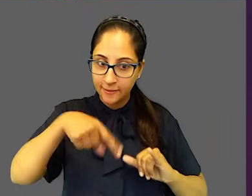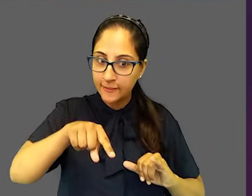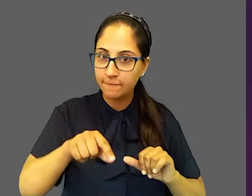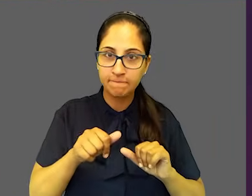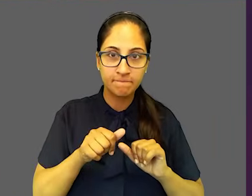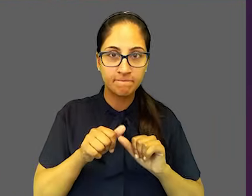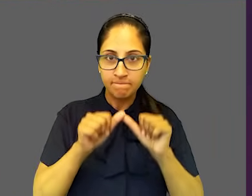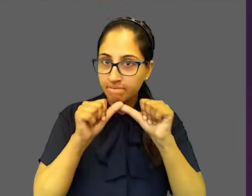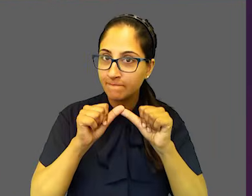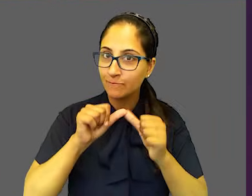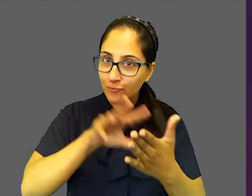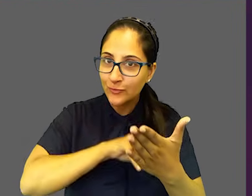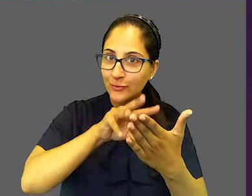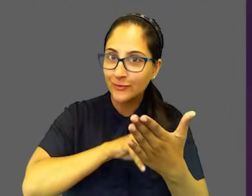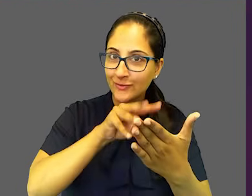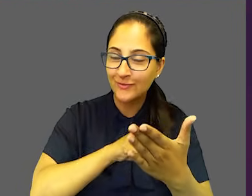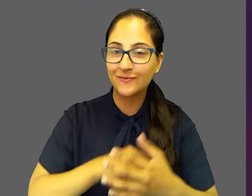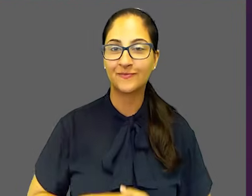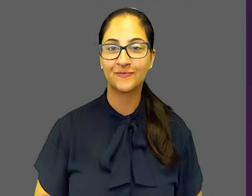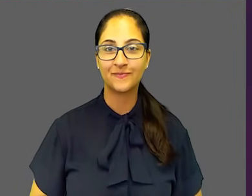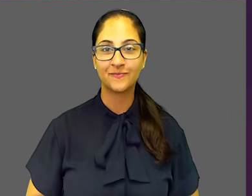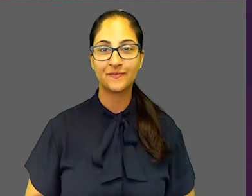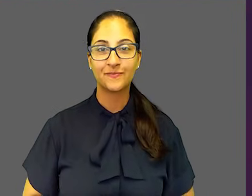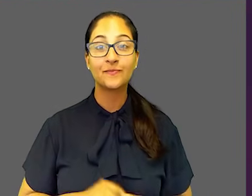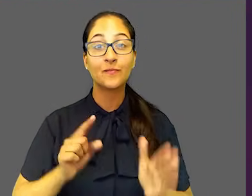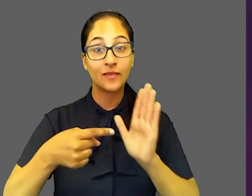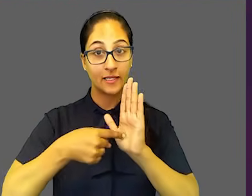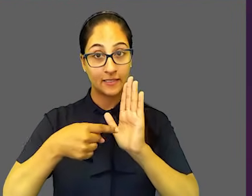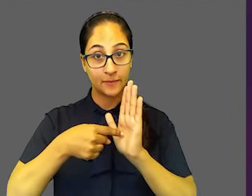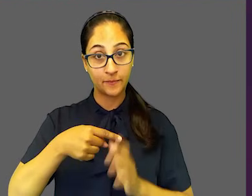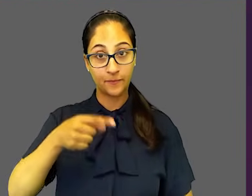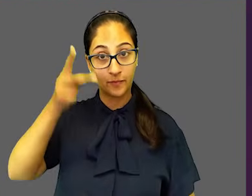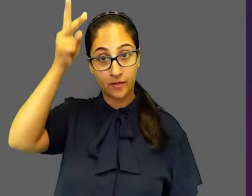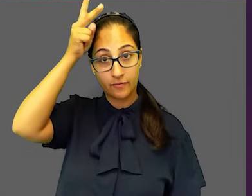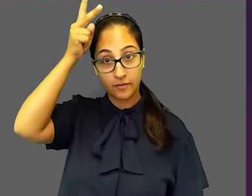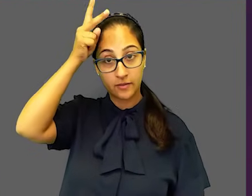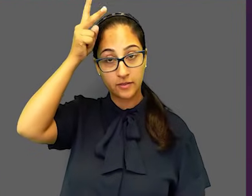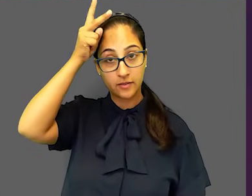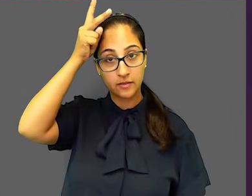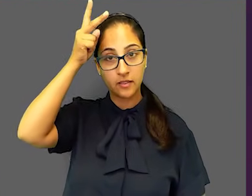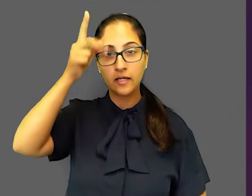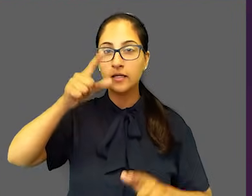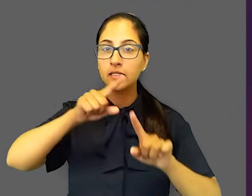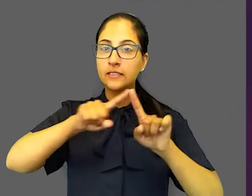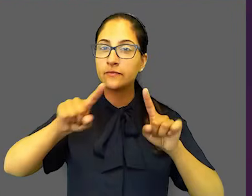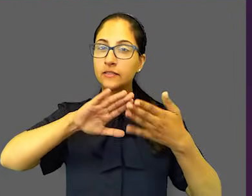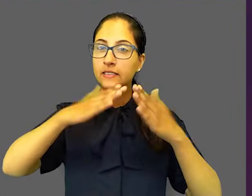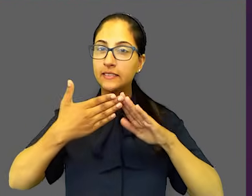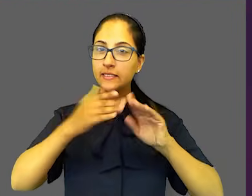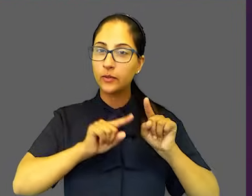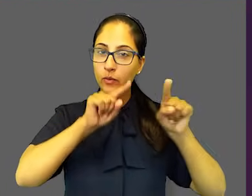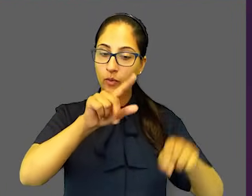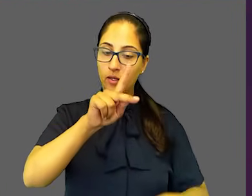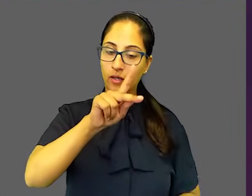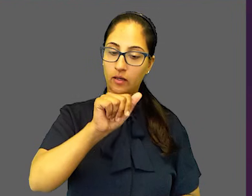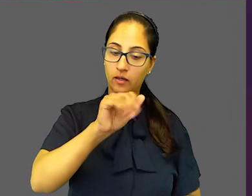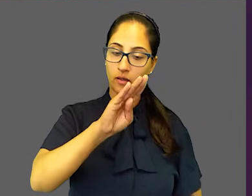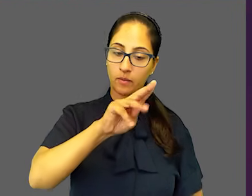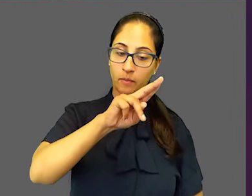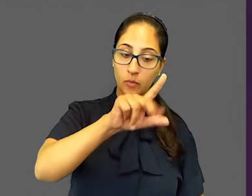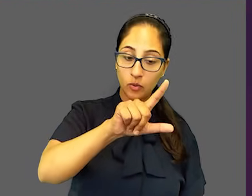able to go to various classrooms in different parts of Kabul and also Mazar-e